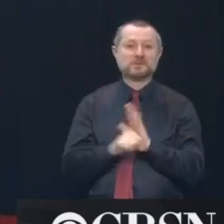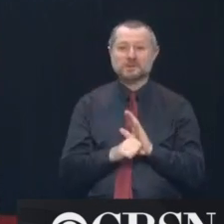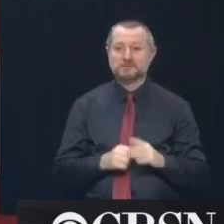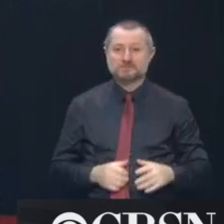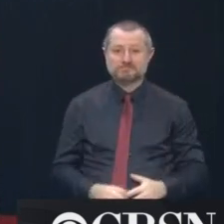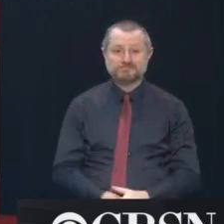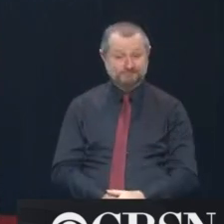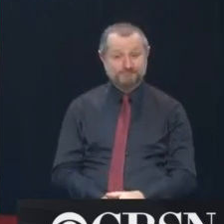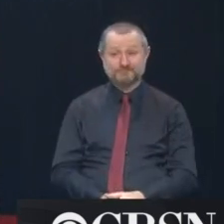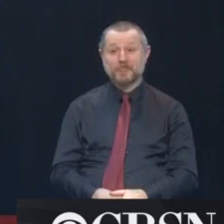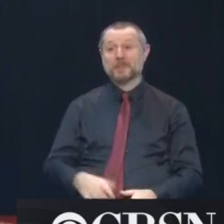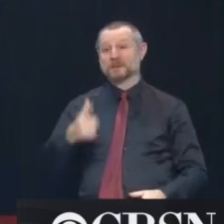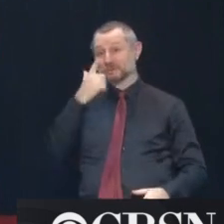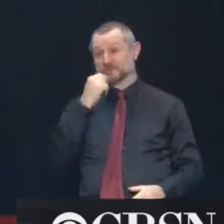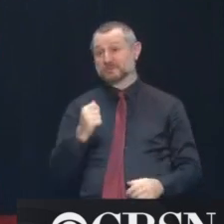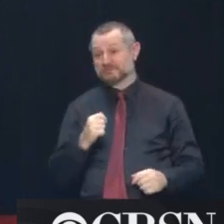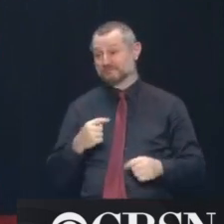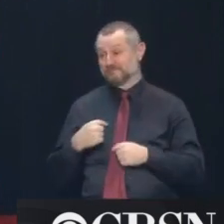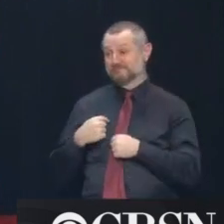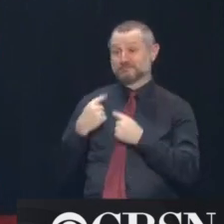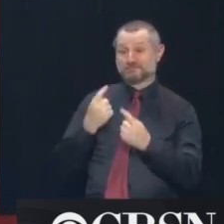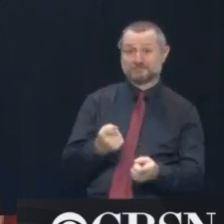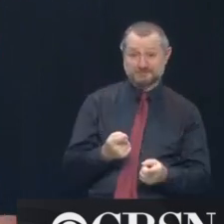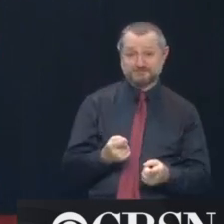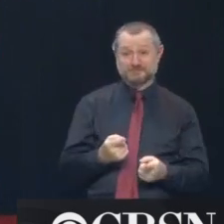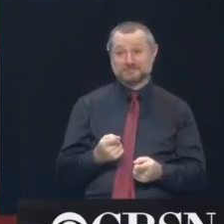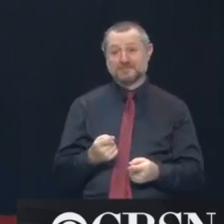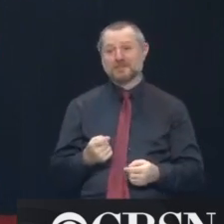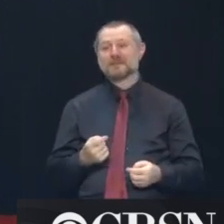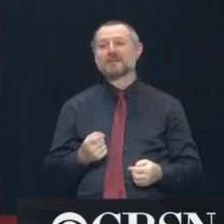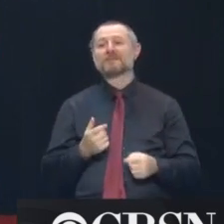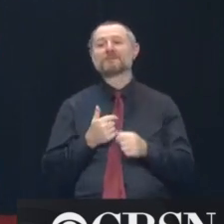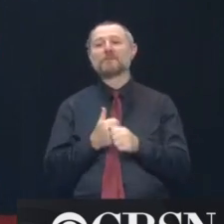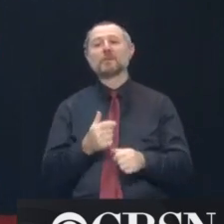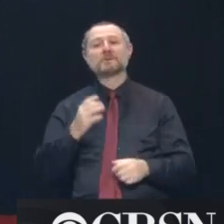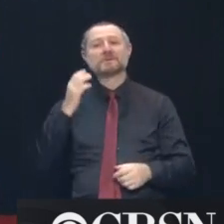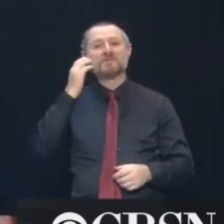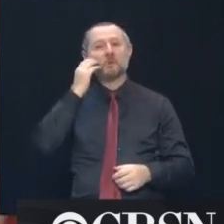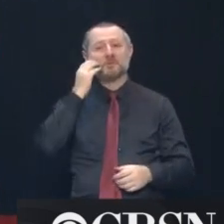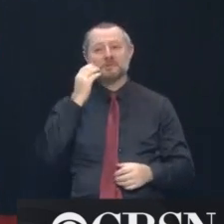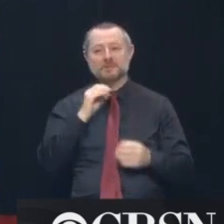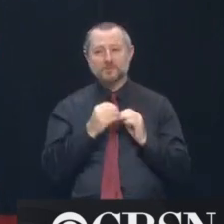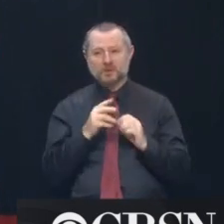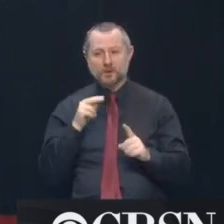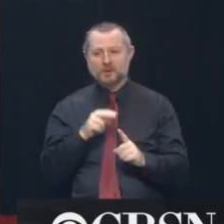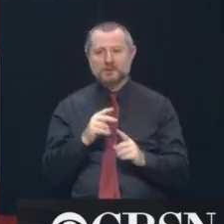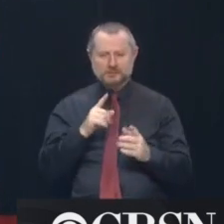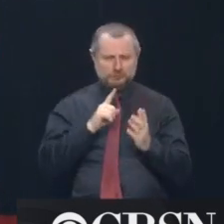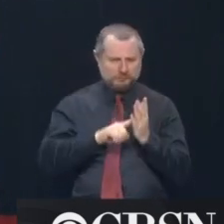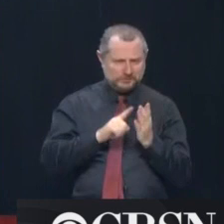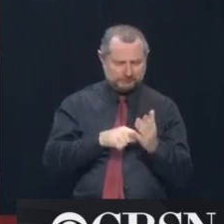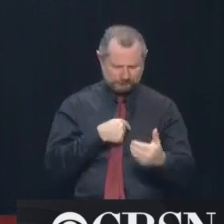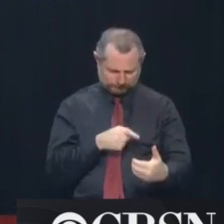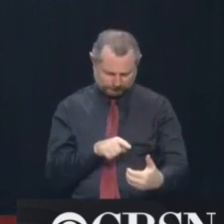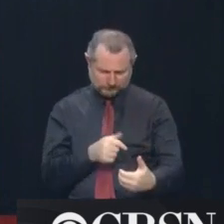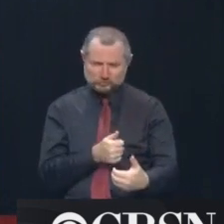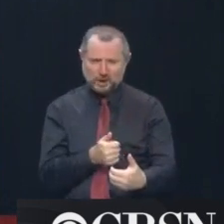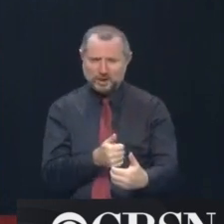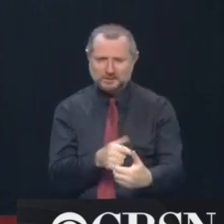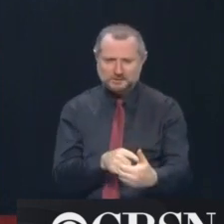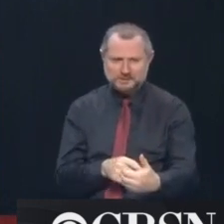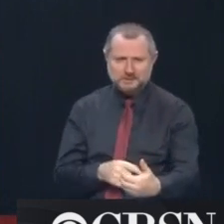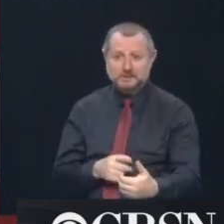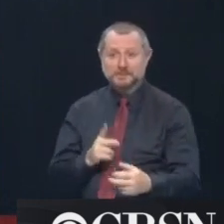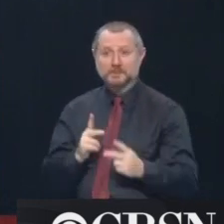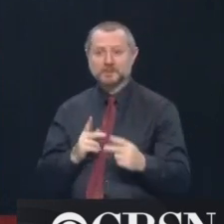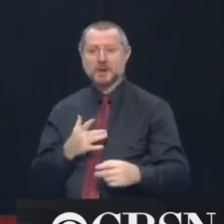up until now with COVID is what you see based on cell phone data, what you see based on contact tracing, is that people are more likely to stay